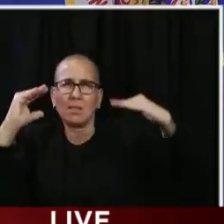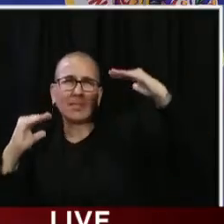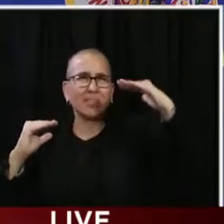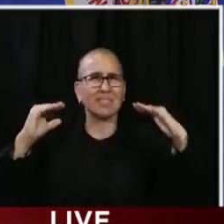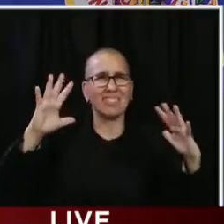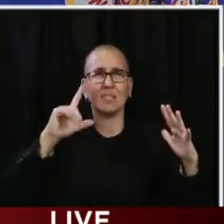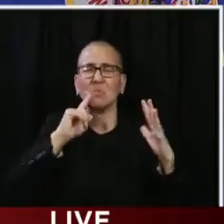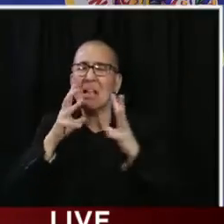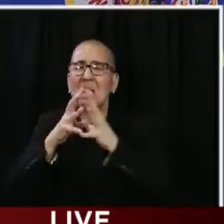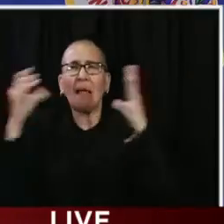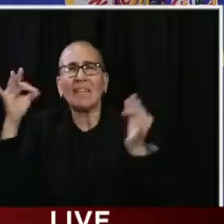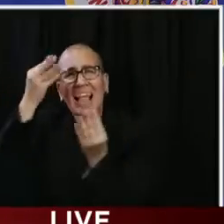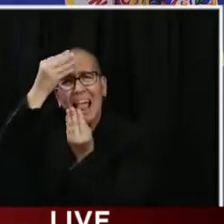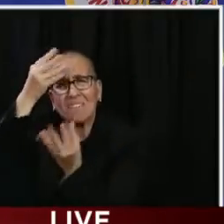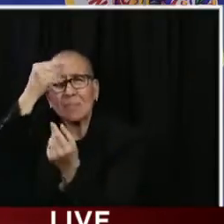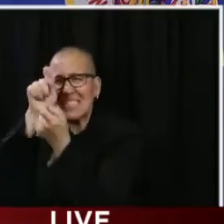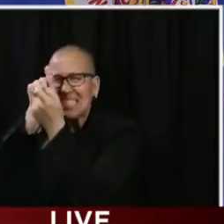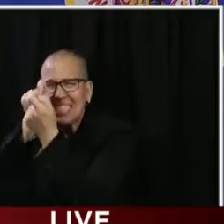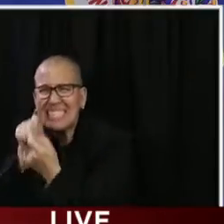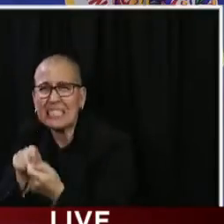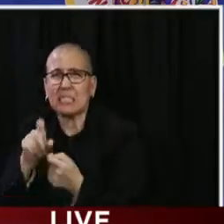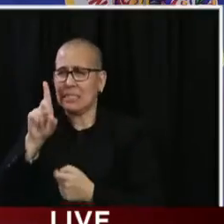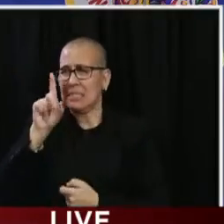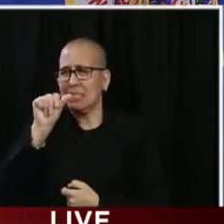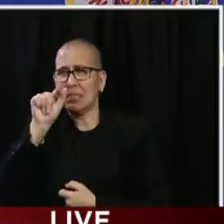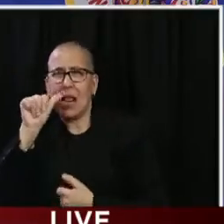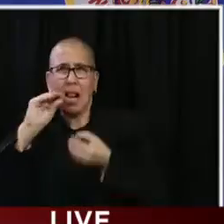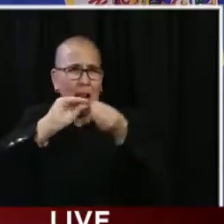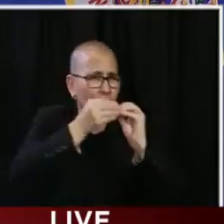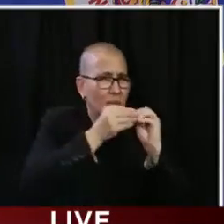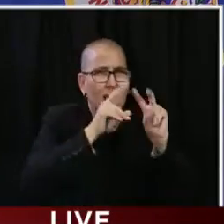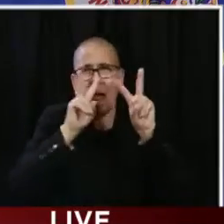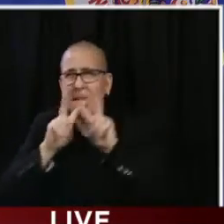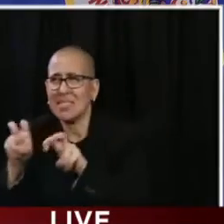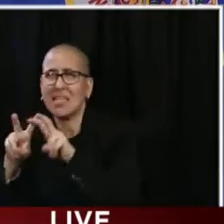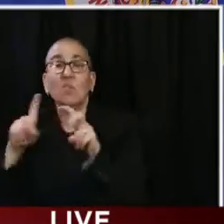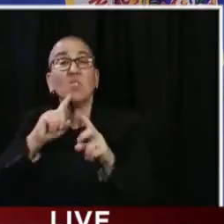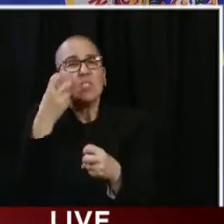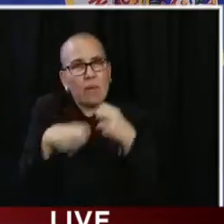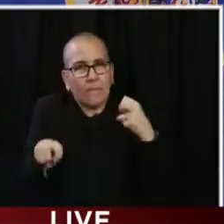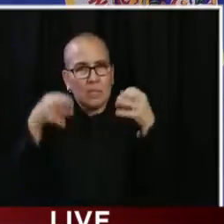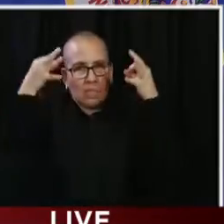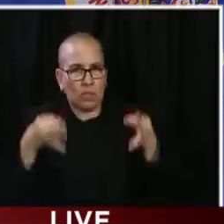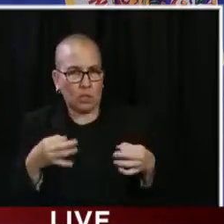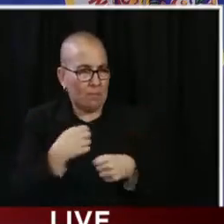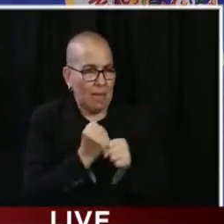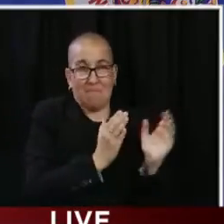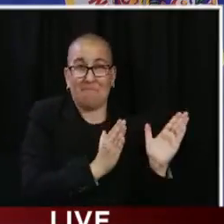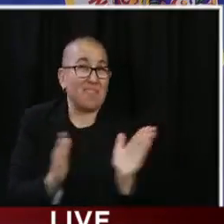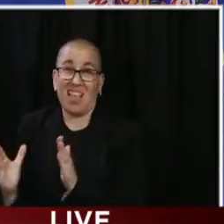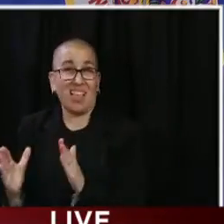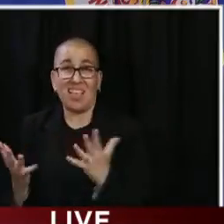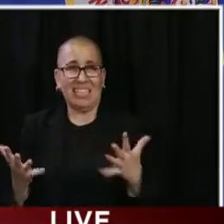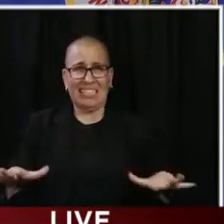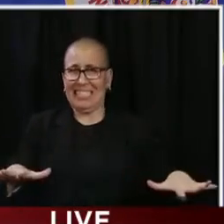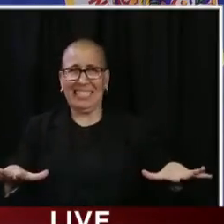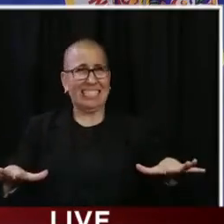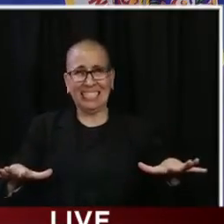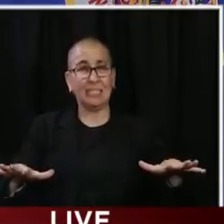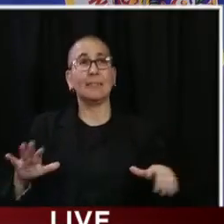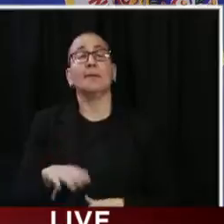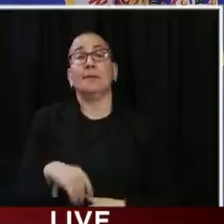to acknowledge that that becomes very, very difficult. But the way we think about these things is that what impacts transmission is